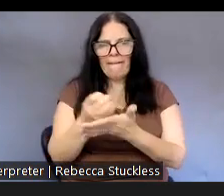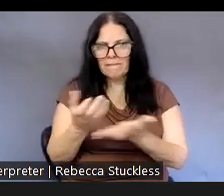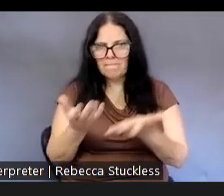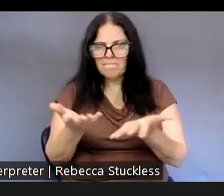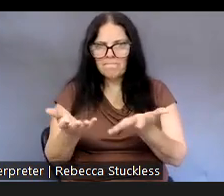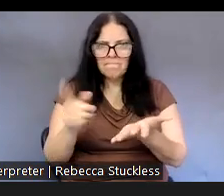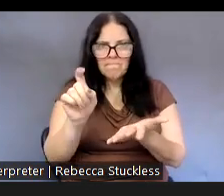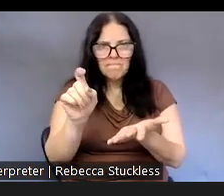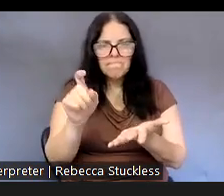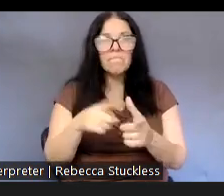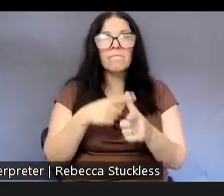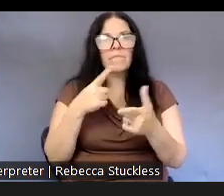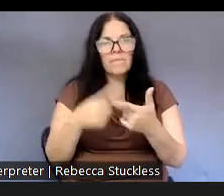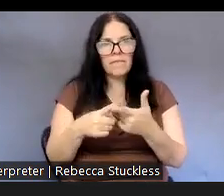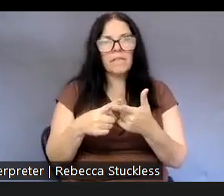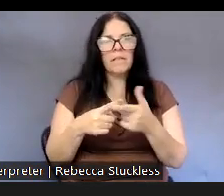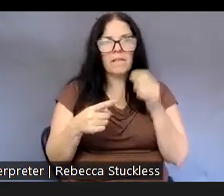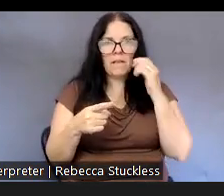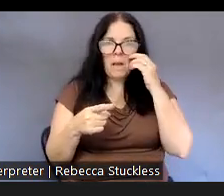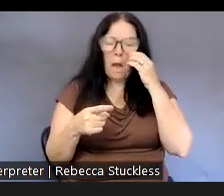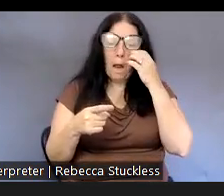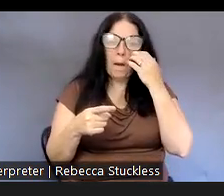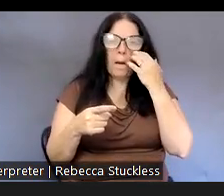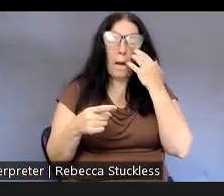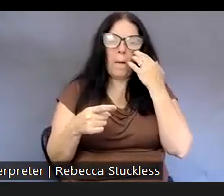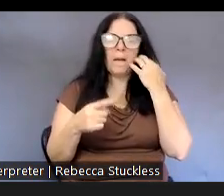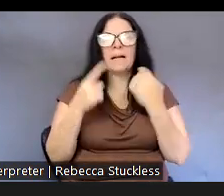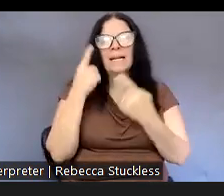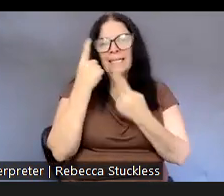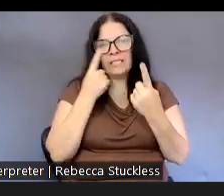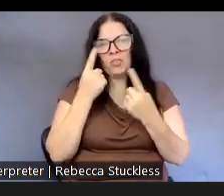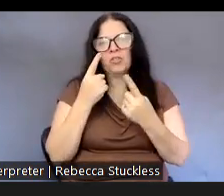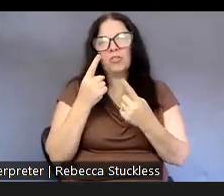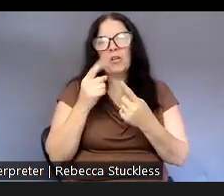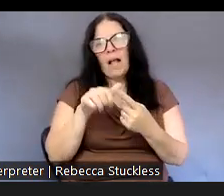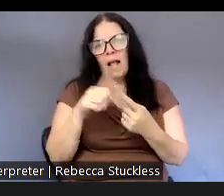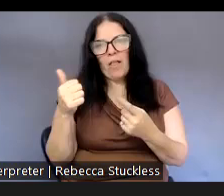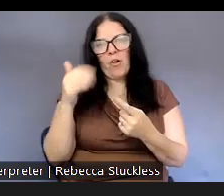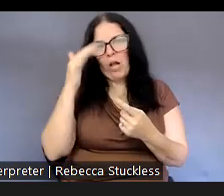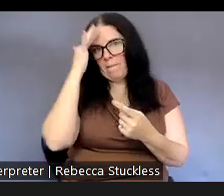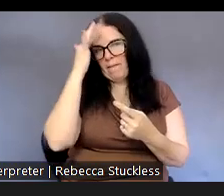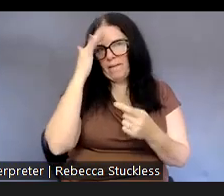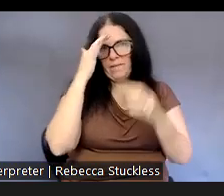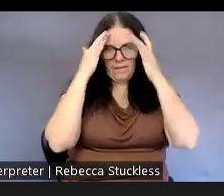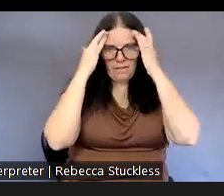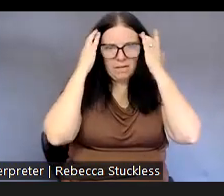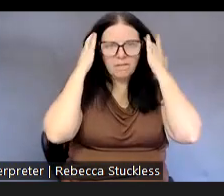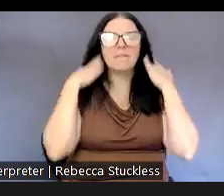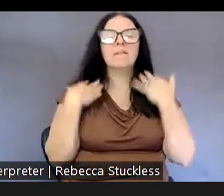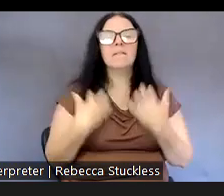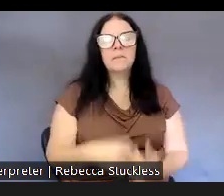evidence, and considering alternative hypotheses.